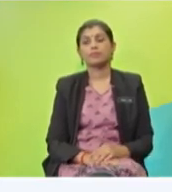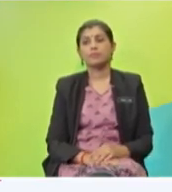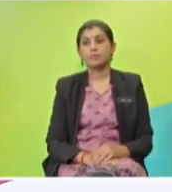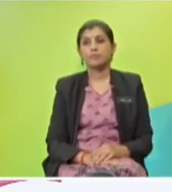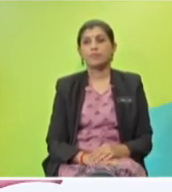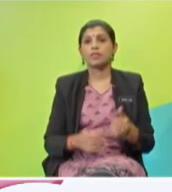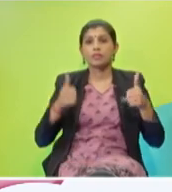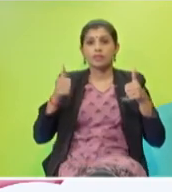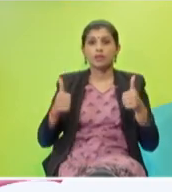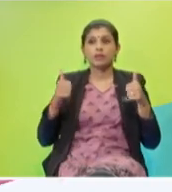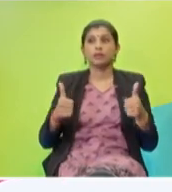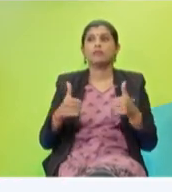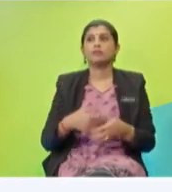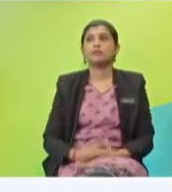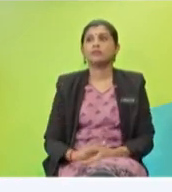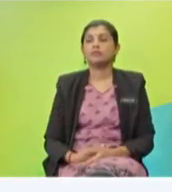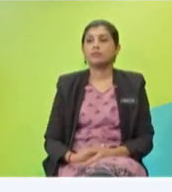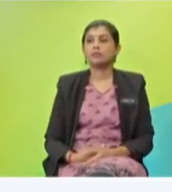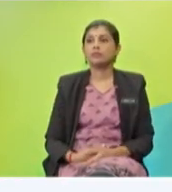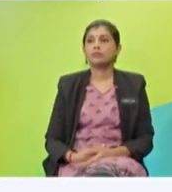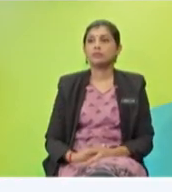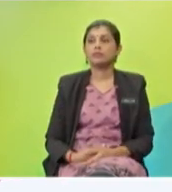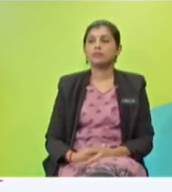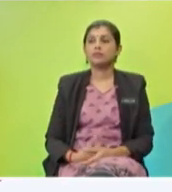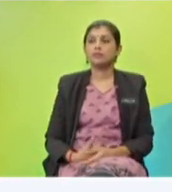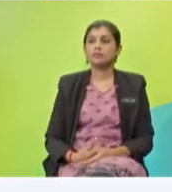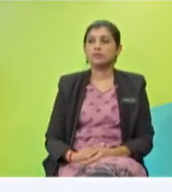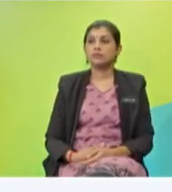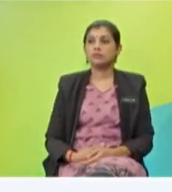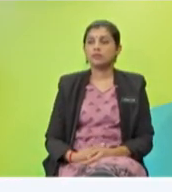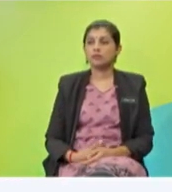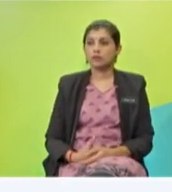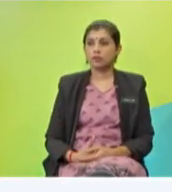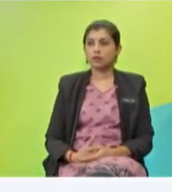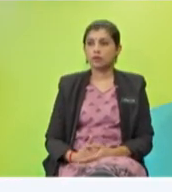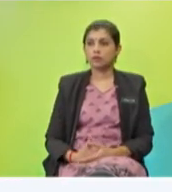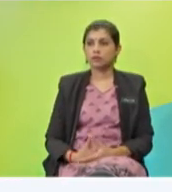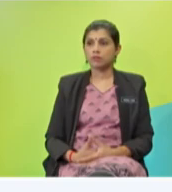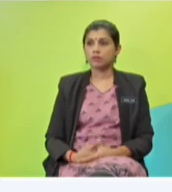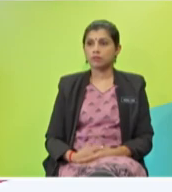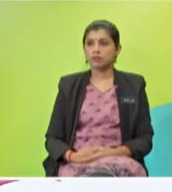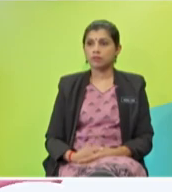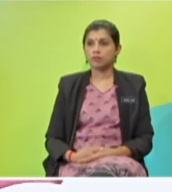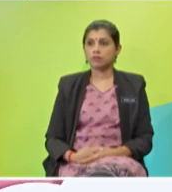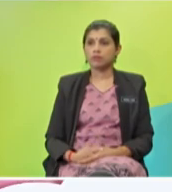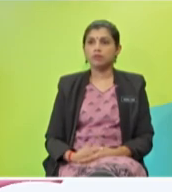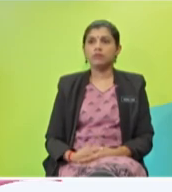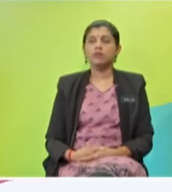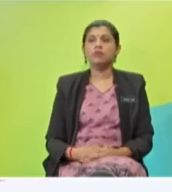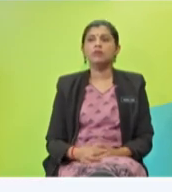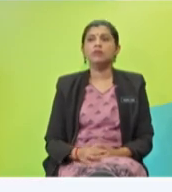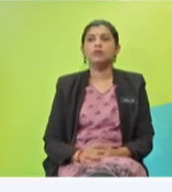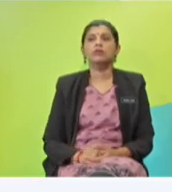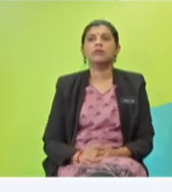well done. Looks like everyone, can you show your answers? Let's look at your answer. Yes, teacher. So, did they get it